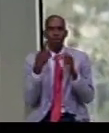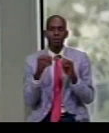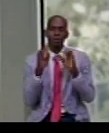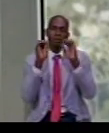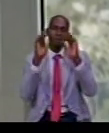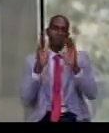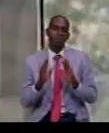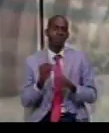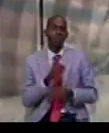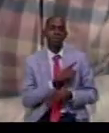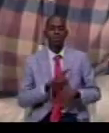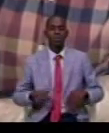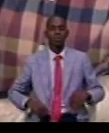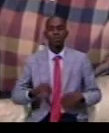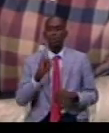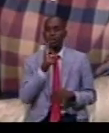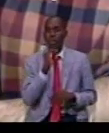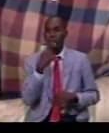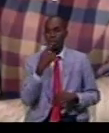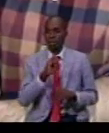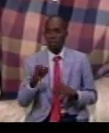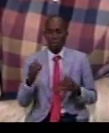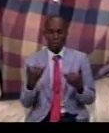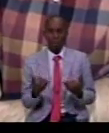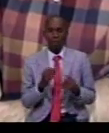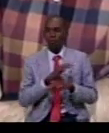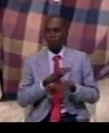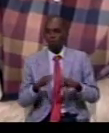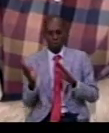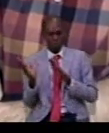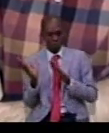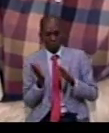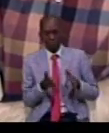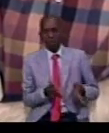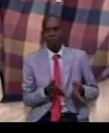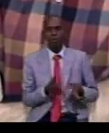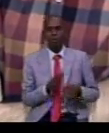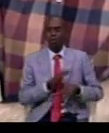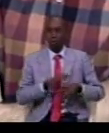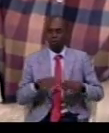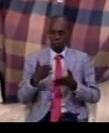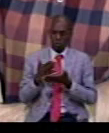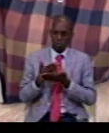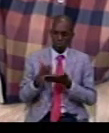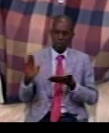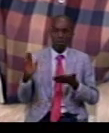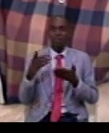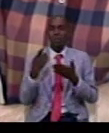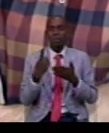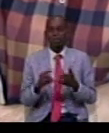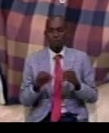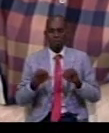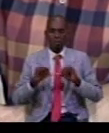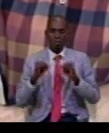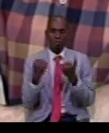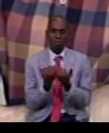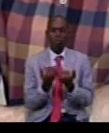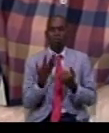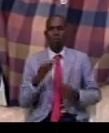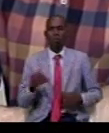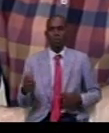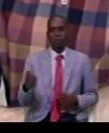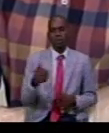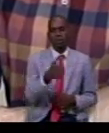saying, don't abandon, don't forsake the assembling of ourselves